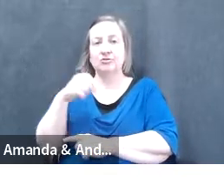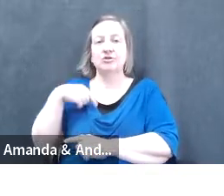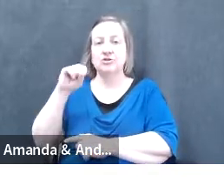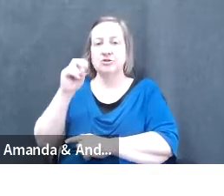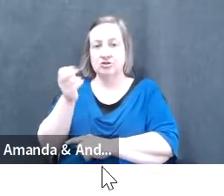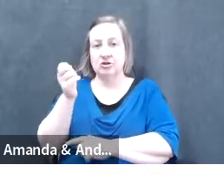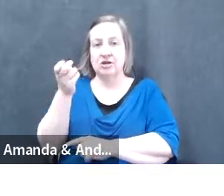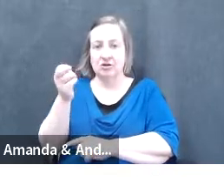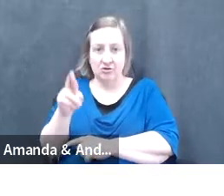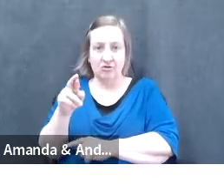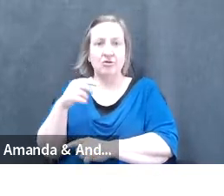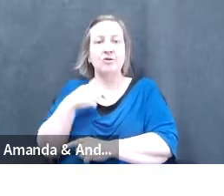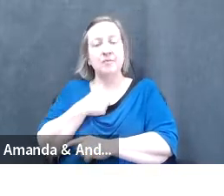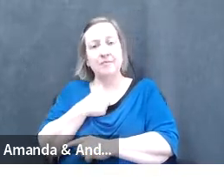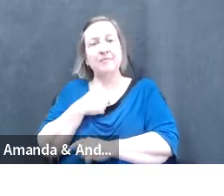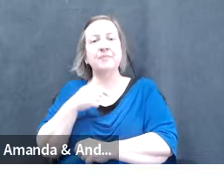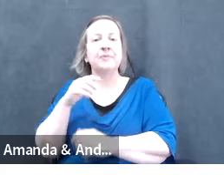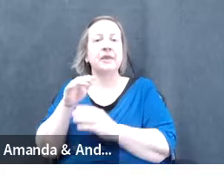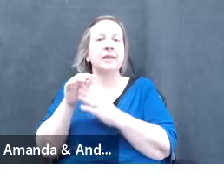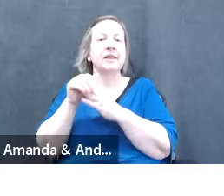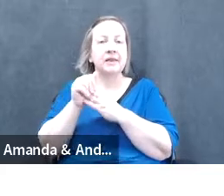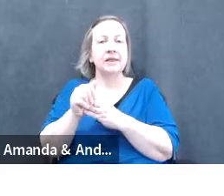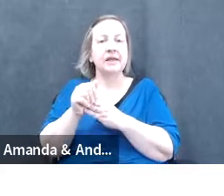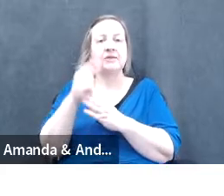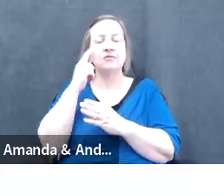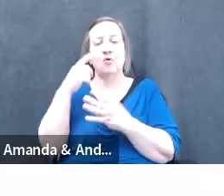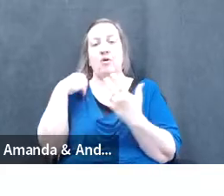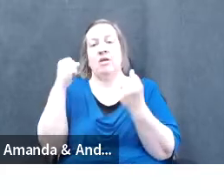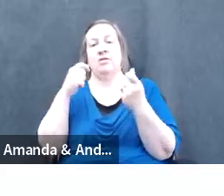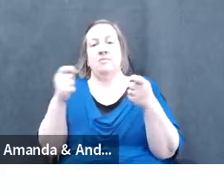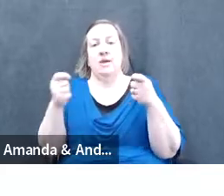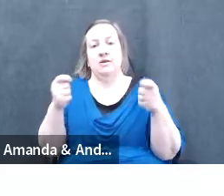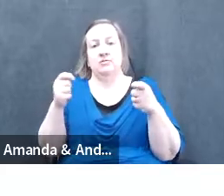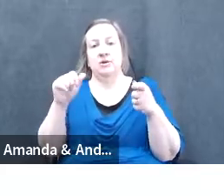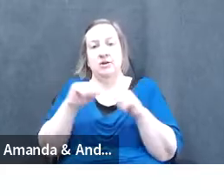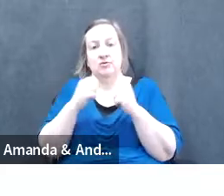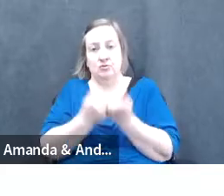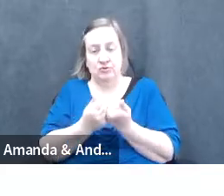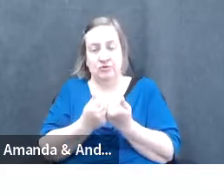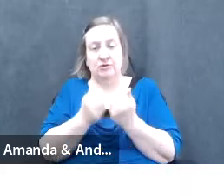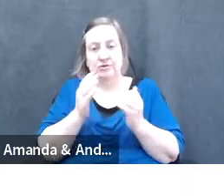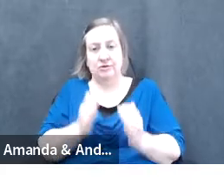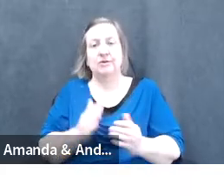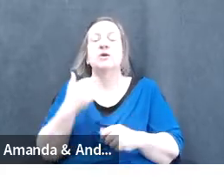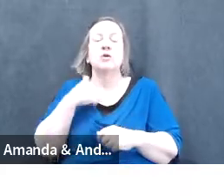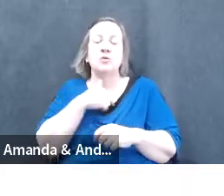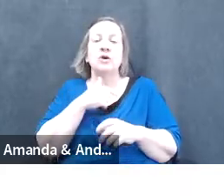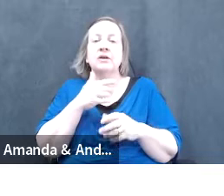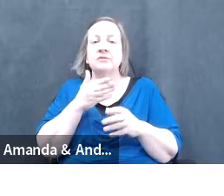I am the lead for Health Management Associates, facilitating the work of